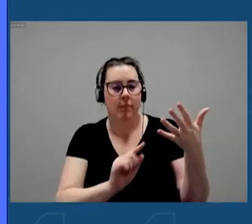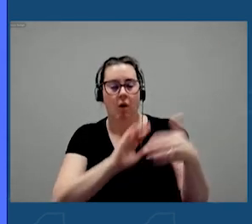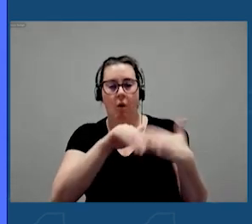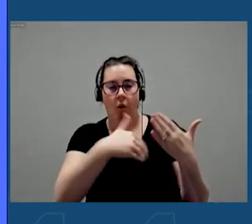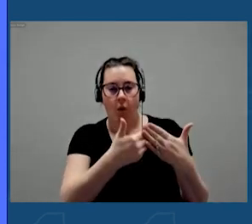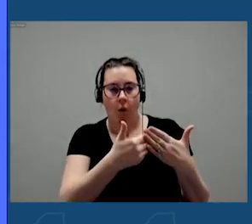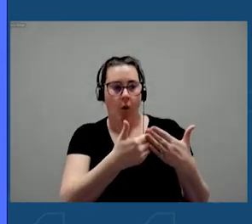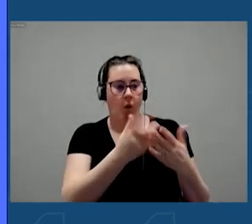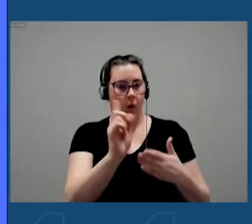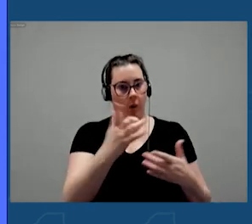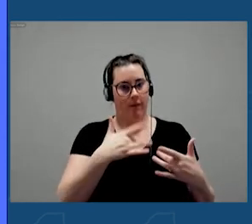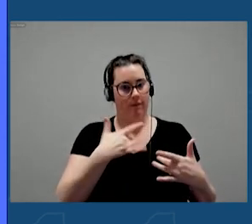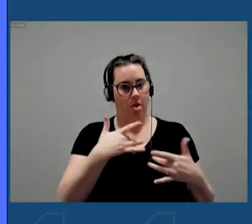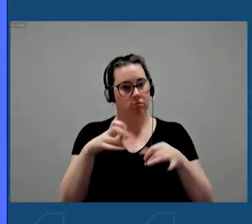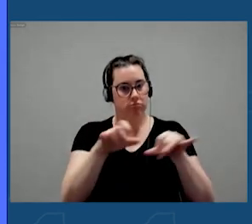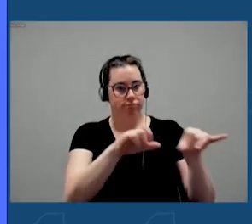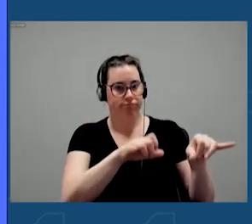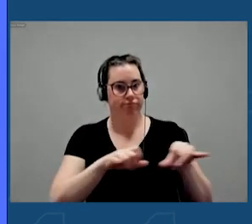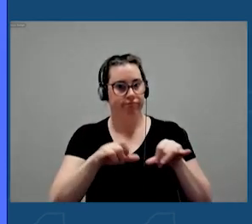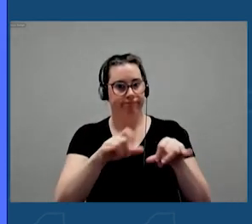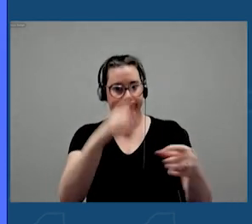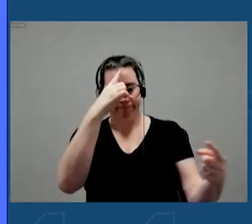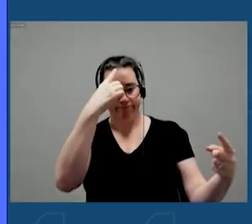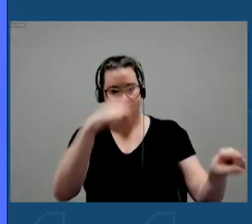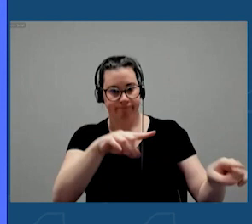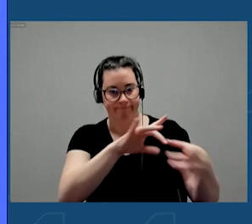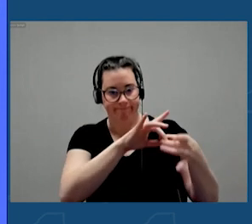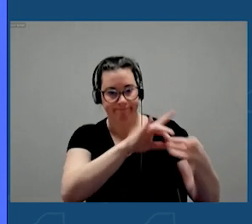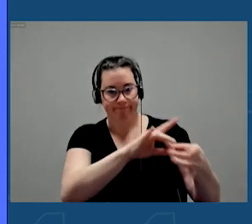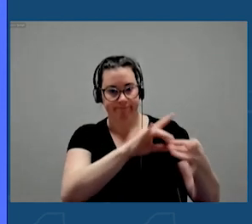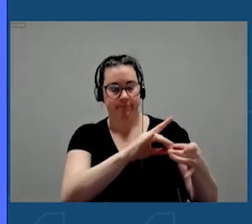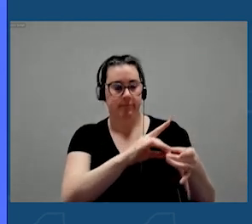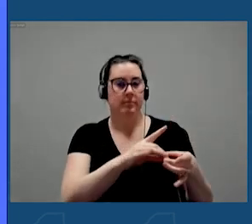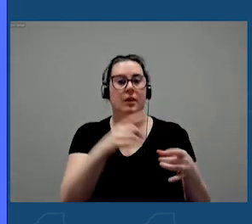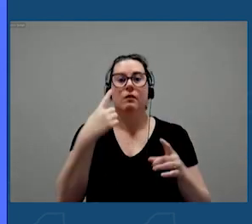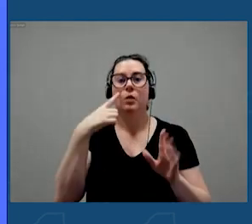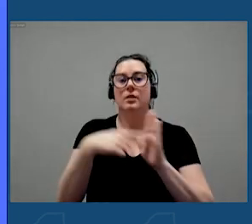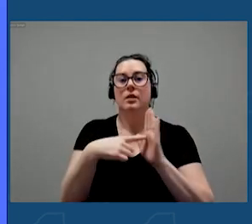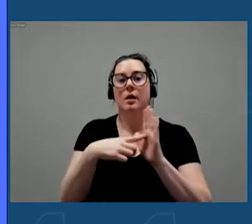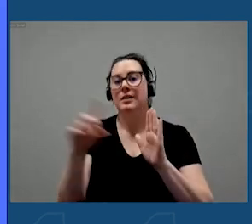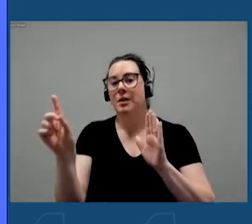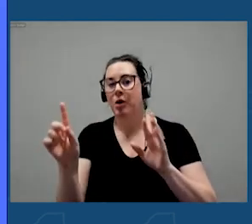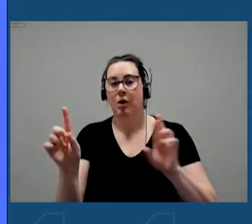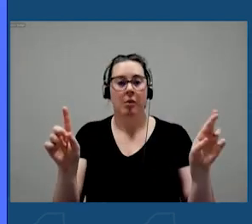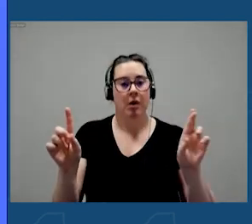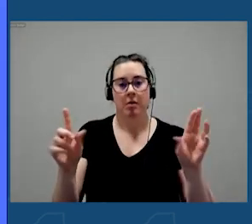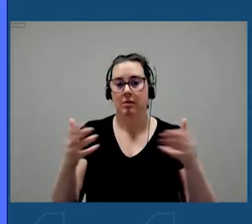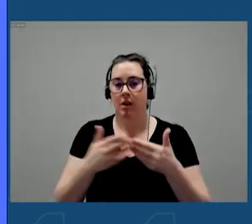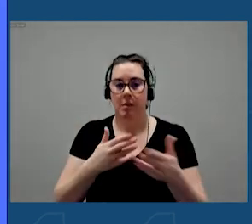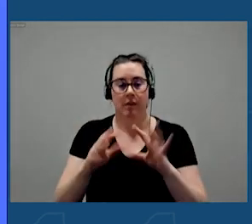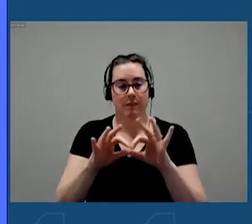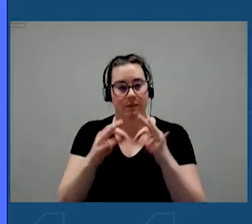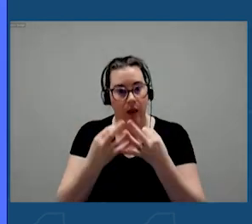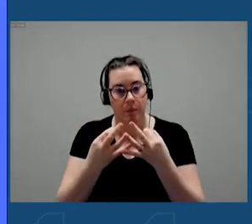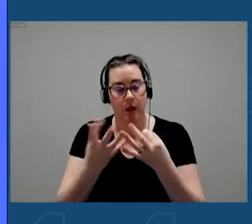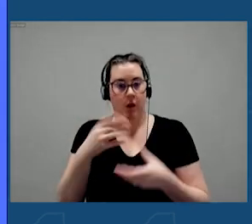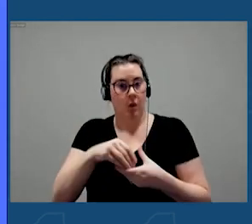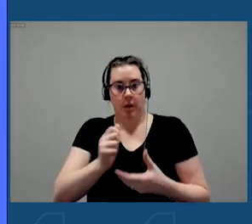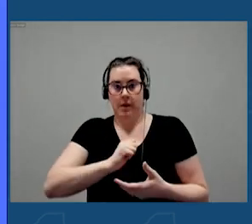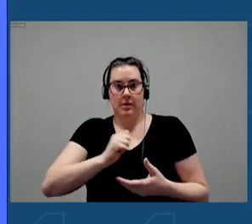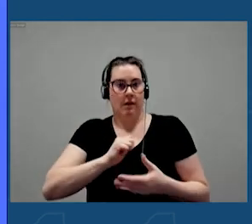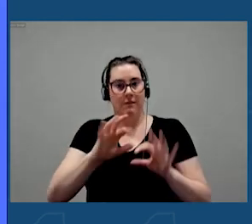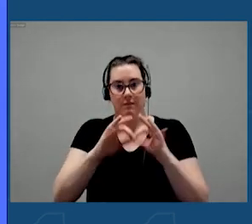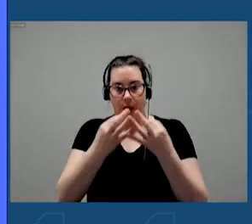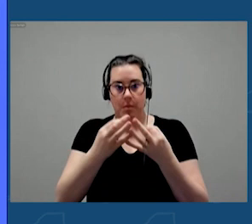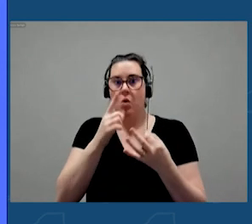common interest, whether it's, you know, knowing that there's so many families, Democrat, Republican, who've lost a loved one, including my own, to substance